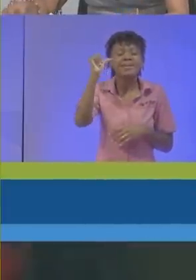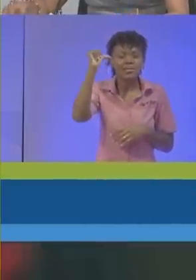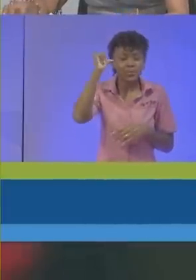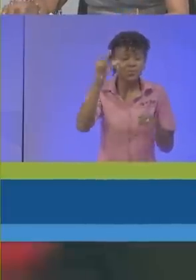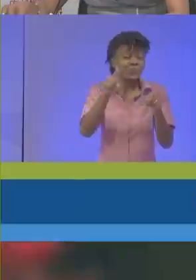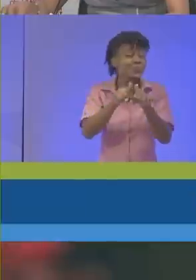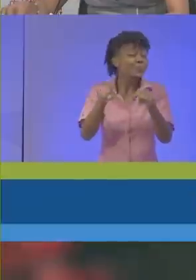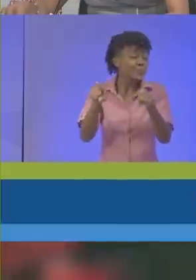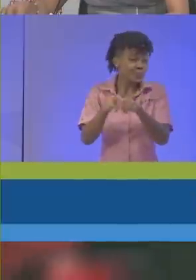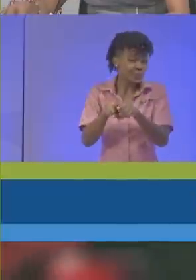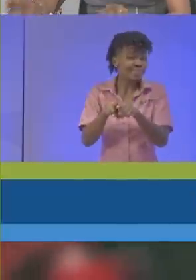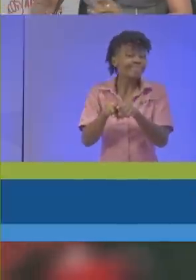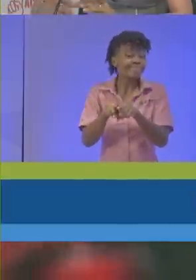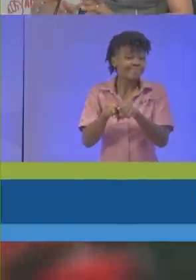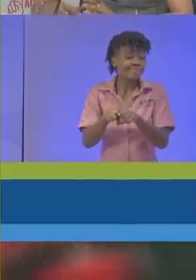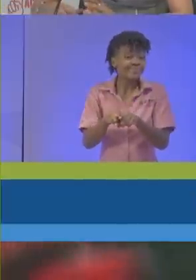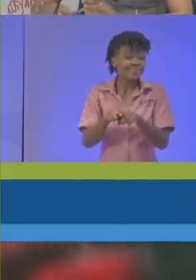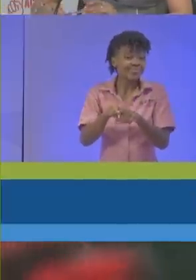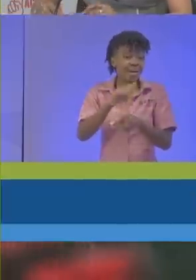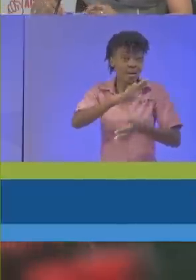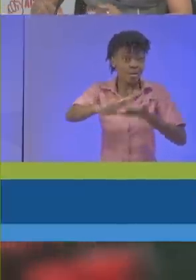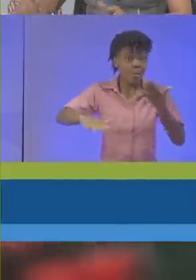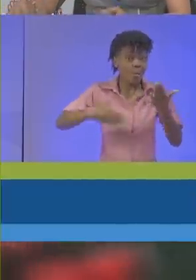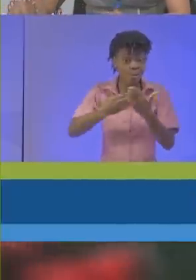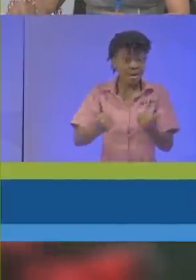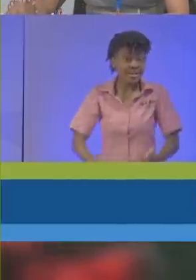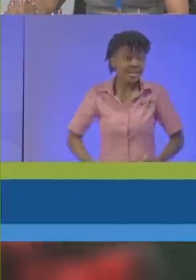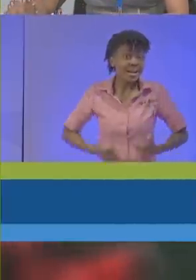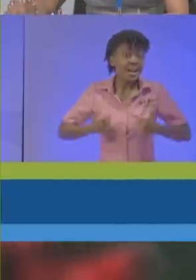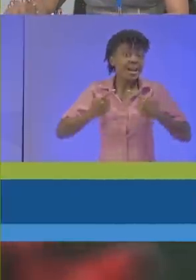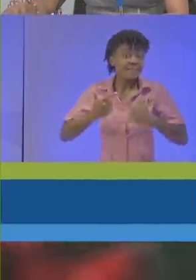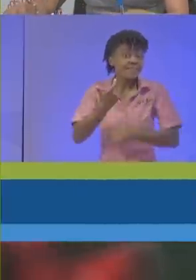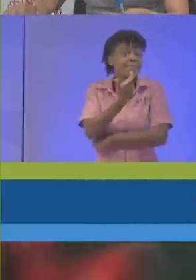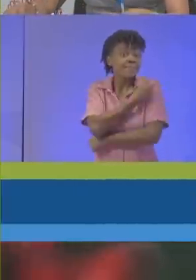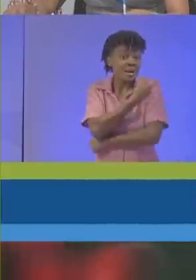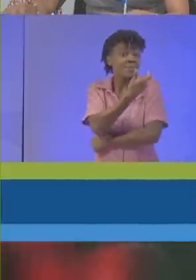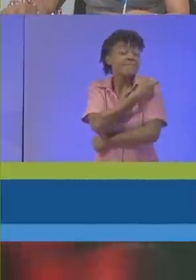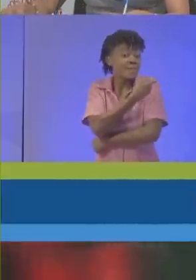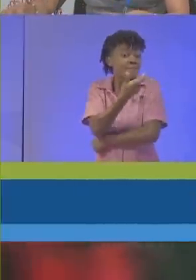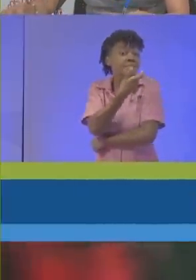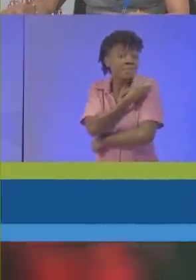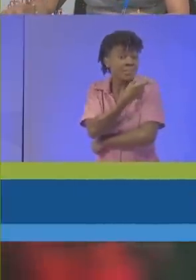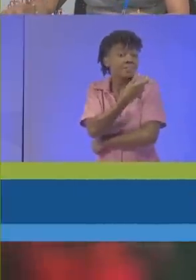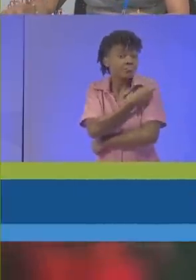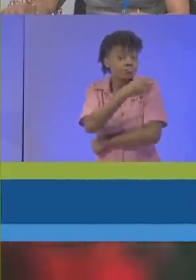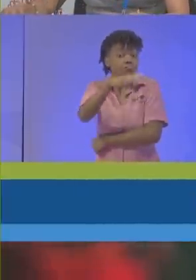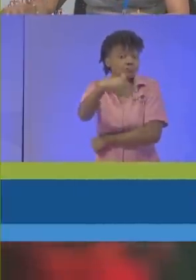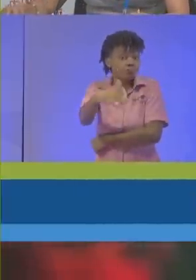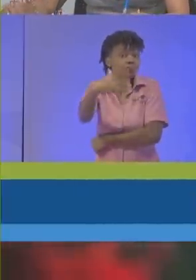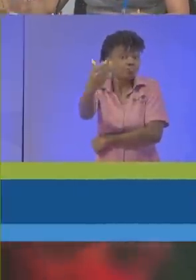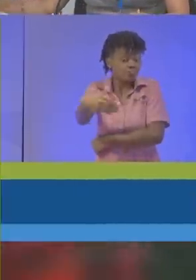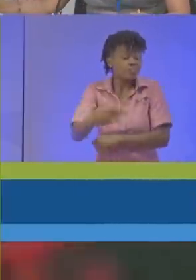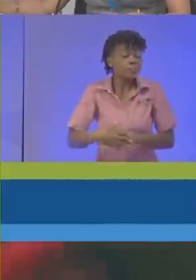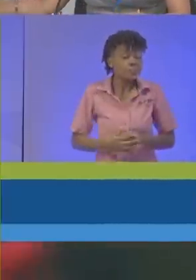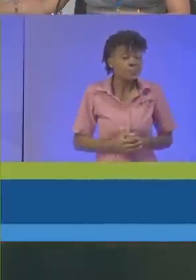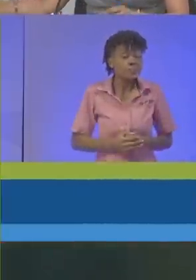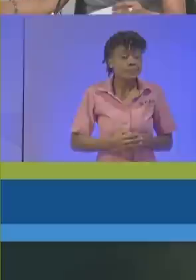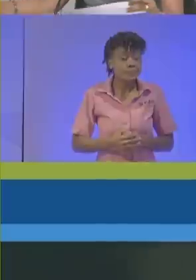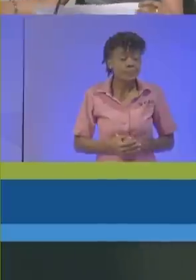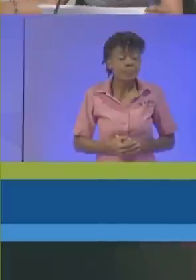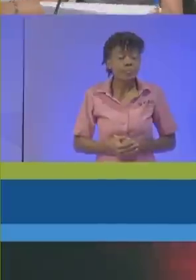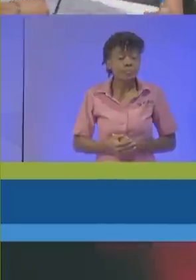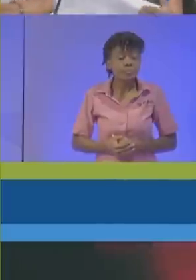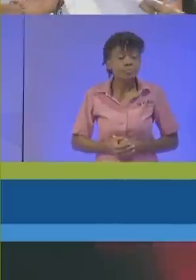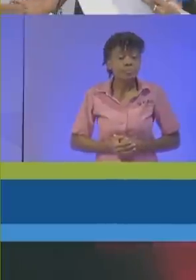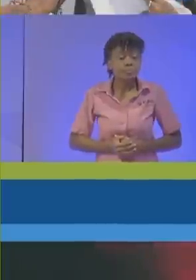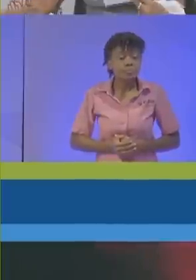Next slide, please. If you look at the inside of the card, and why we are showing the inside of the card, so it's easy for parents to see